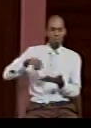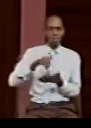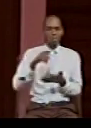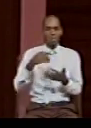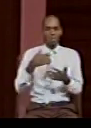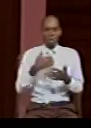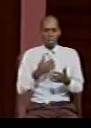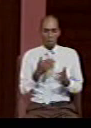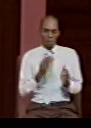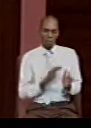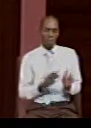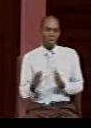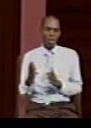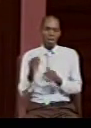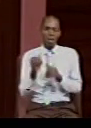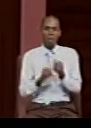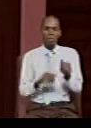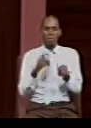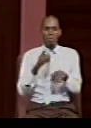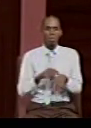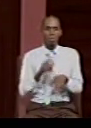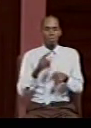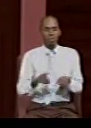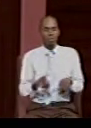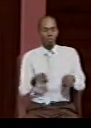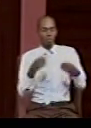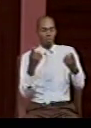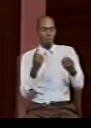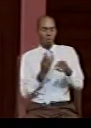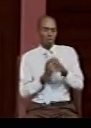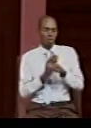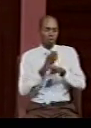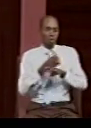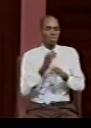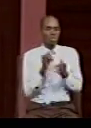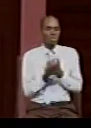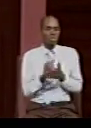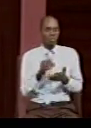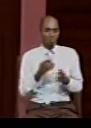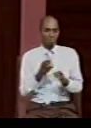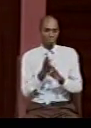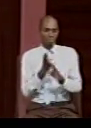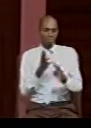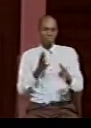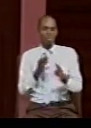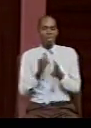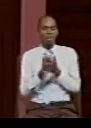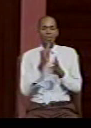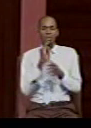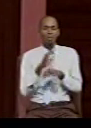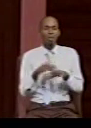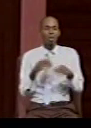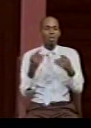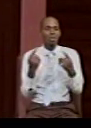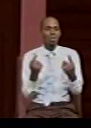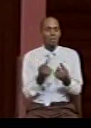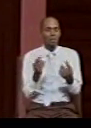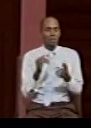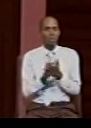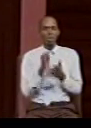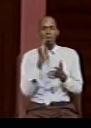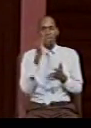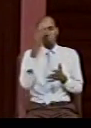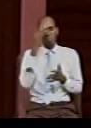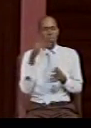every time you go and cross that line, that's transgression, that's sin. That's why it says in verse